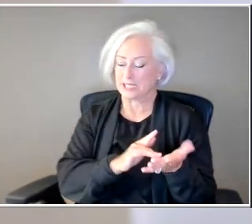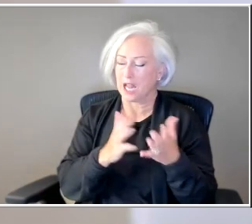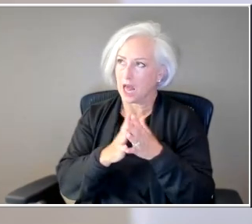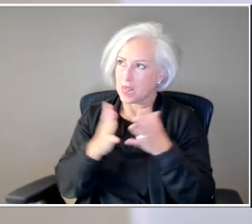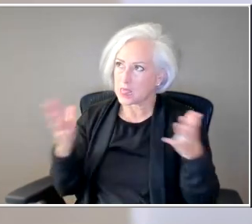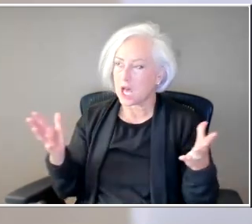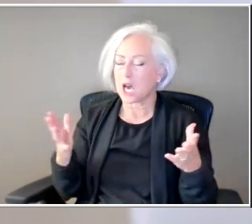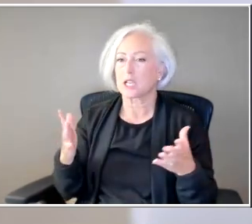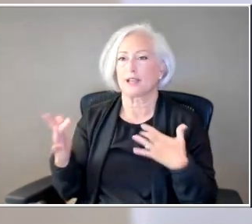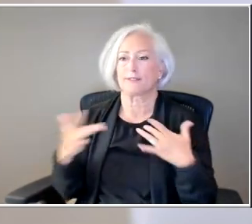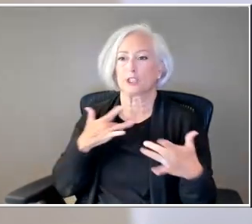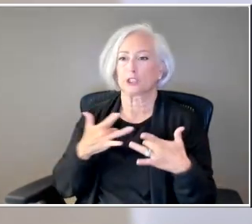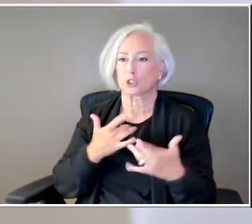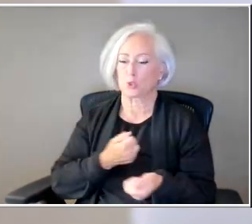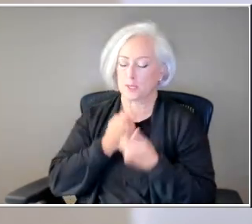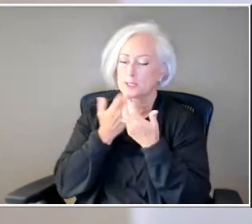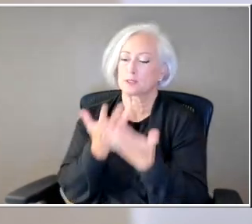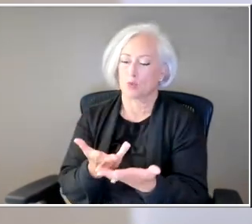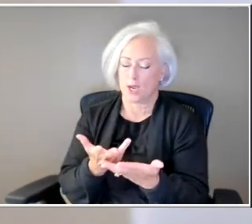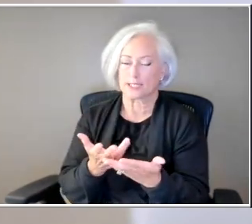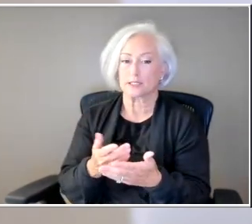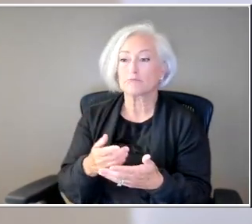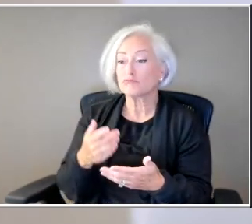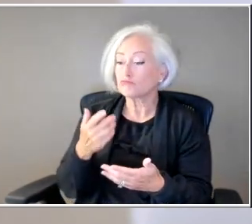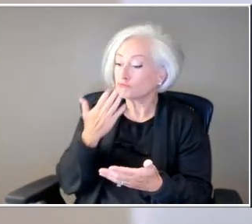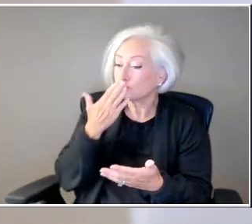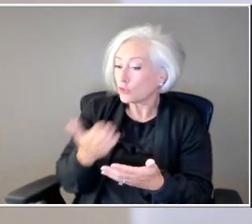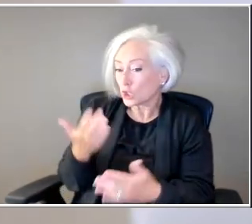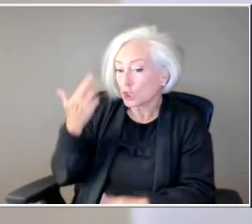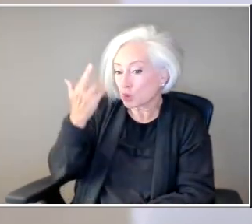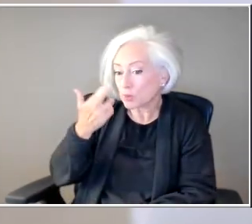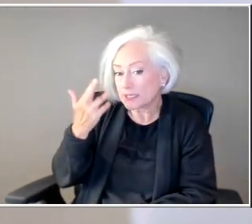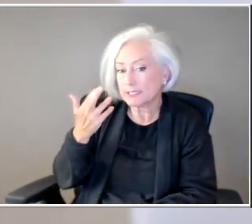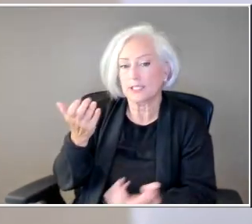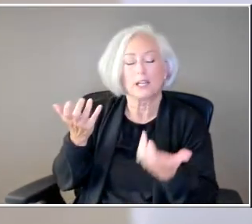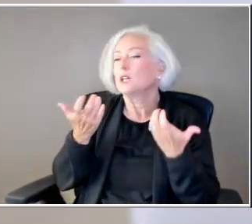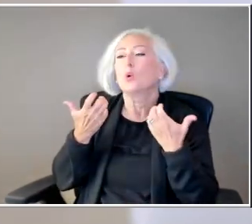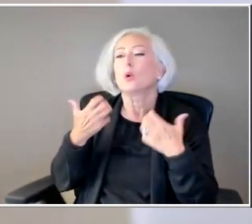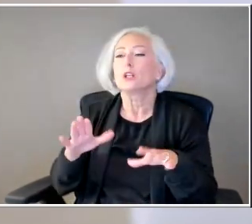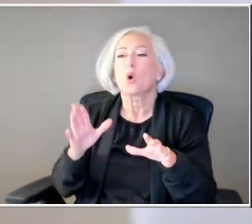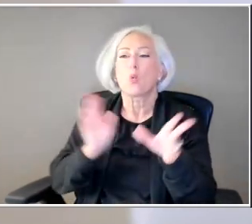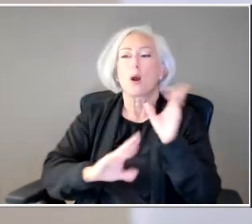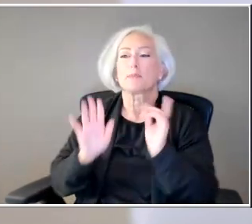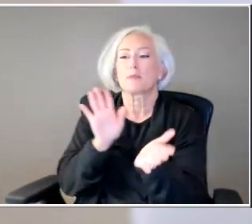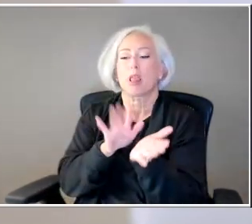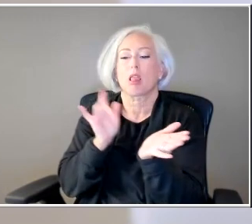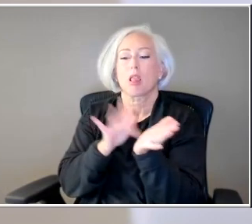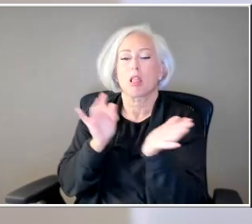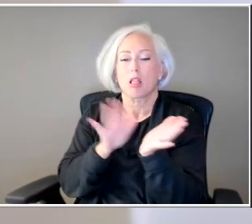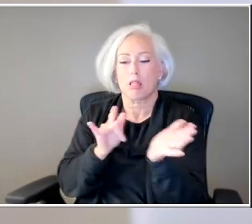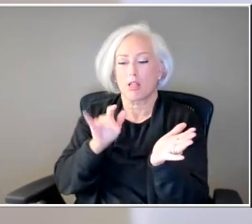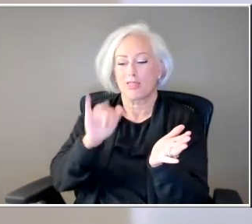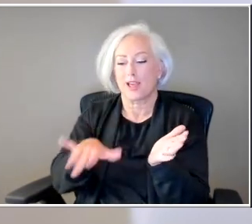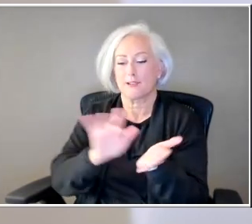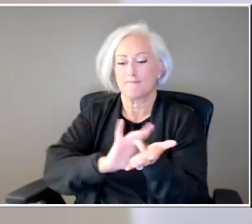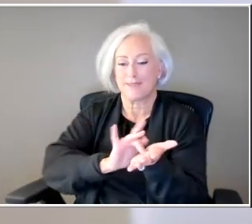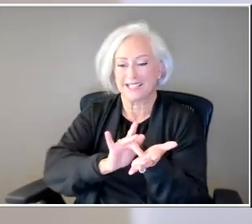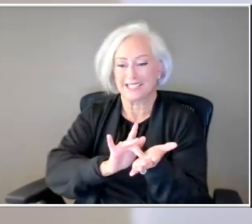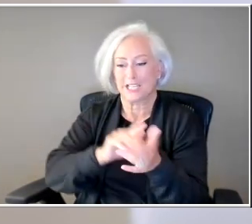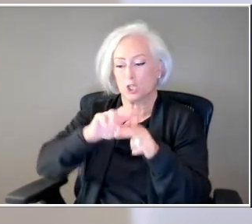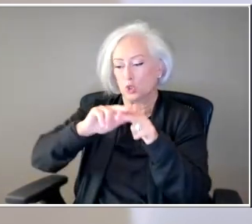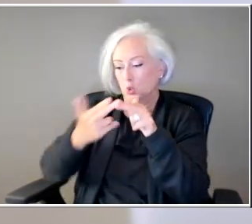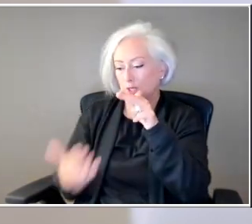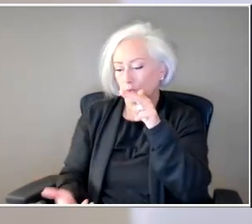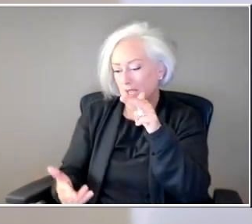expressed, and for good reason. We don't want people abusing these drugs to lose weight who don't need to be on them,